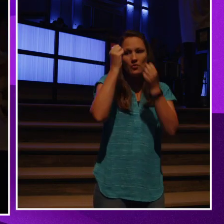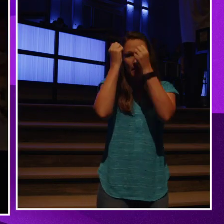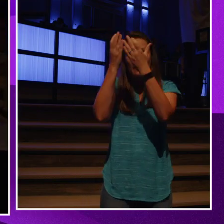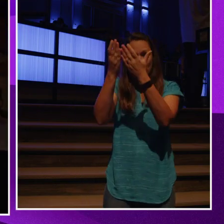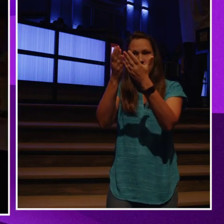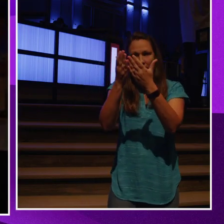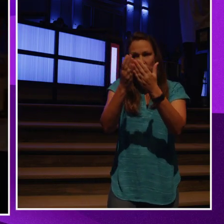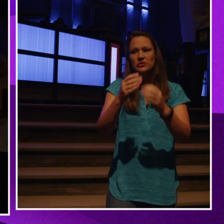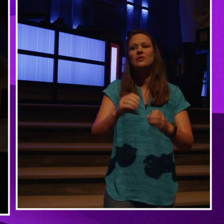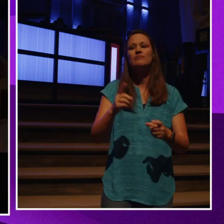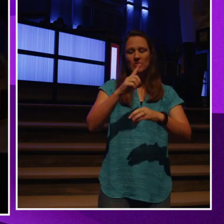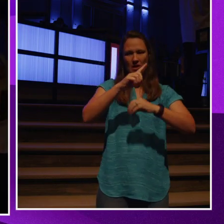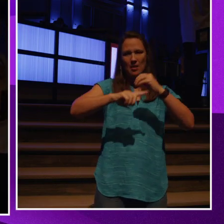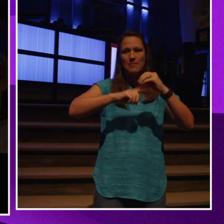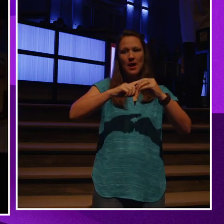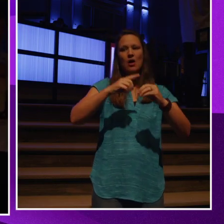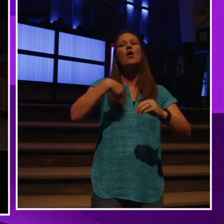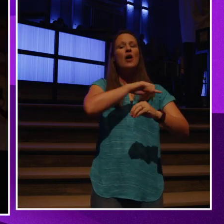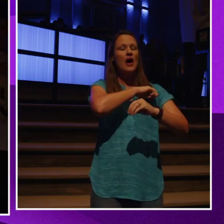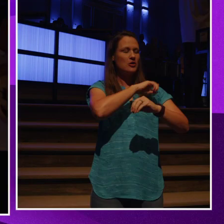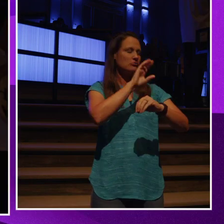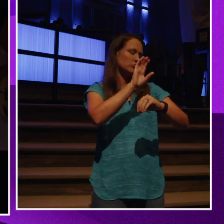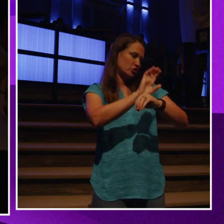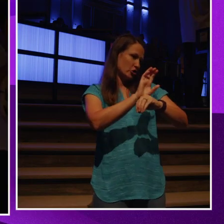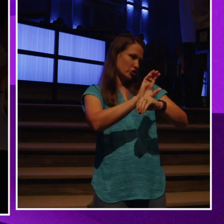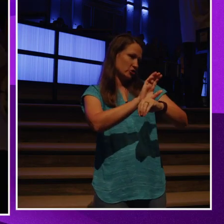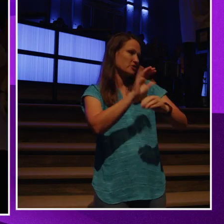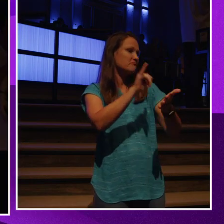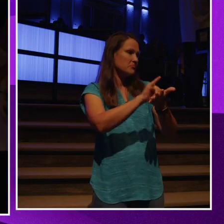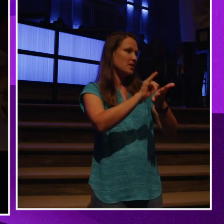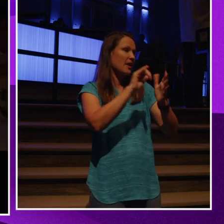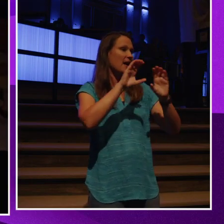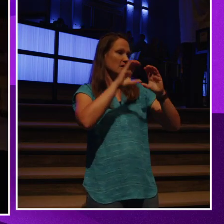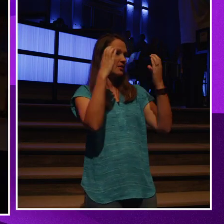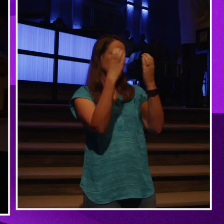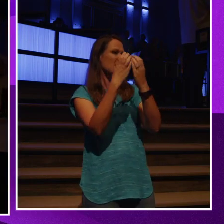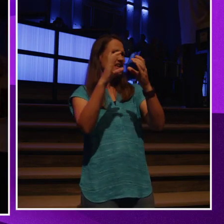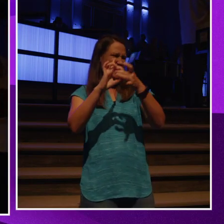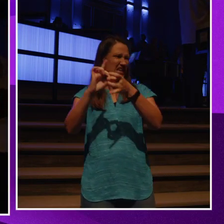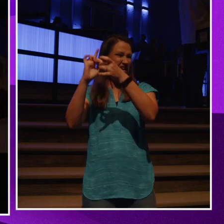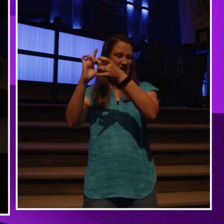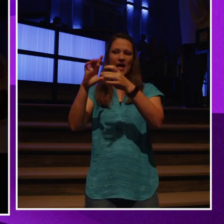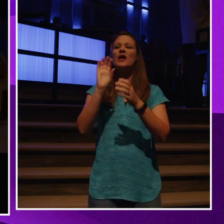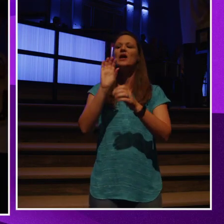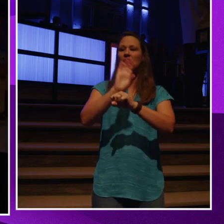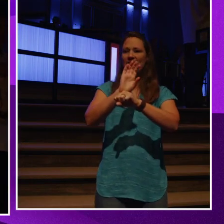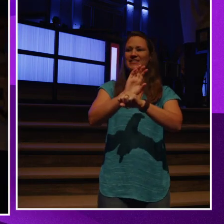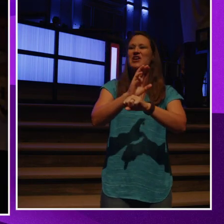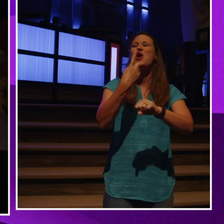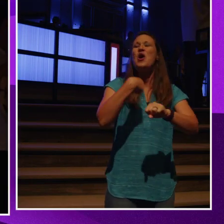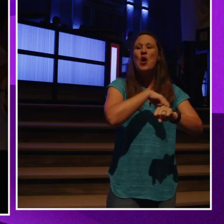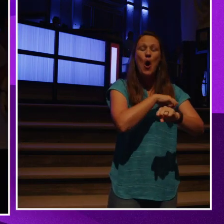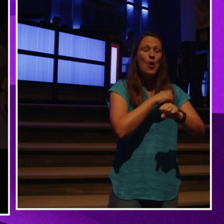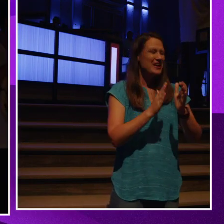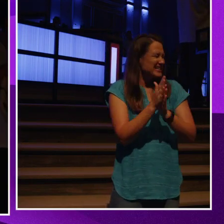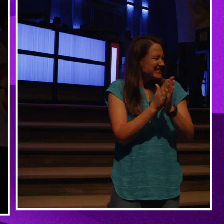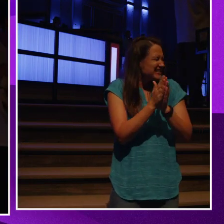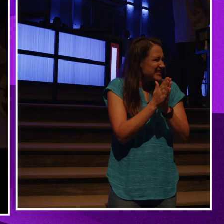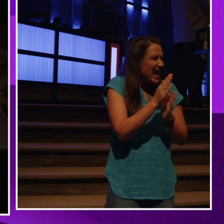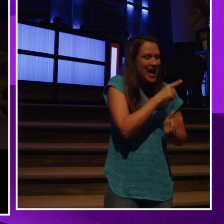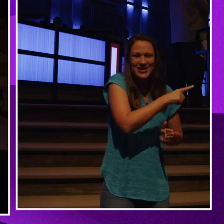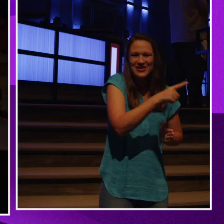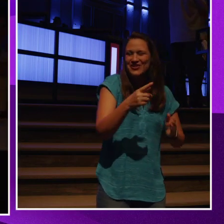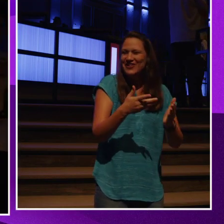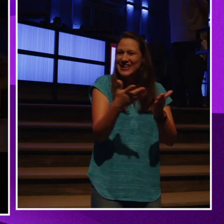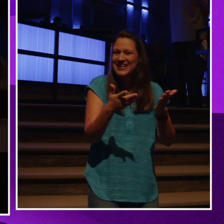I would like to attend Connect class, and we'll get you more information even this week. But we're glad you're here. Brother Ben South's going to come